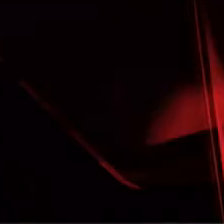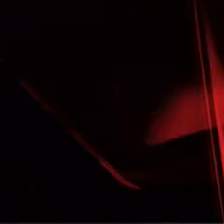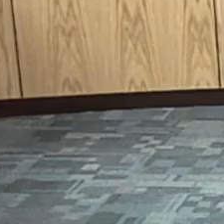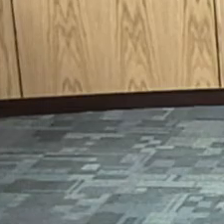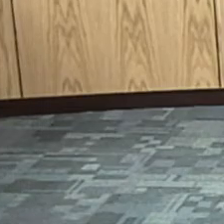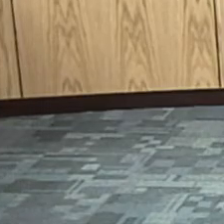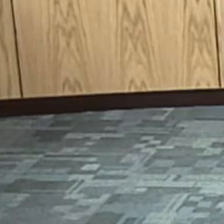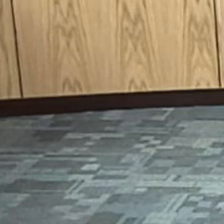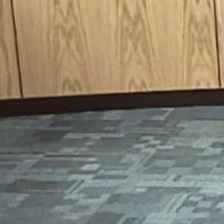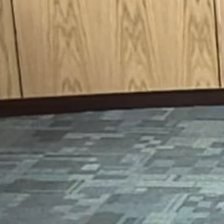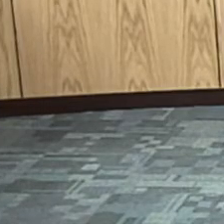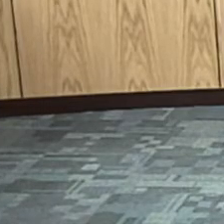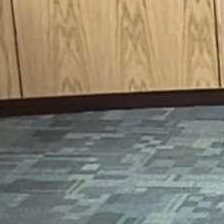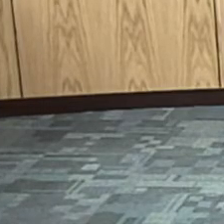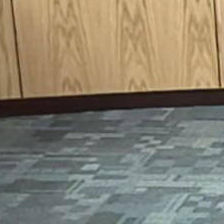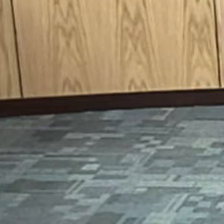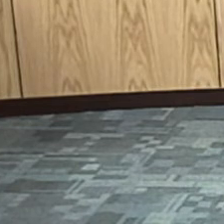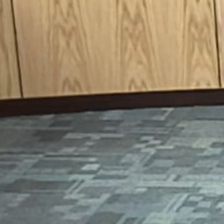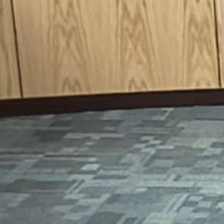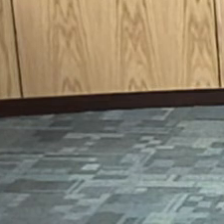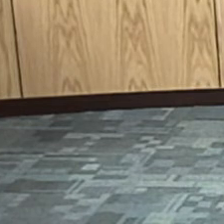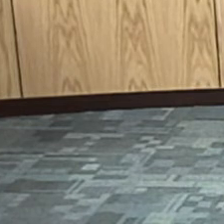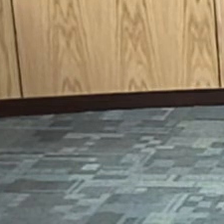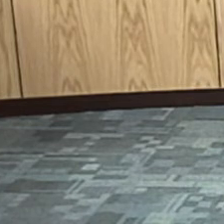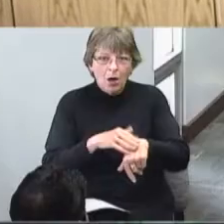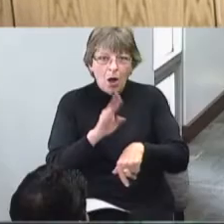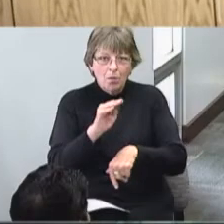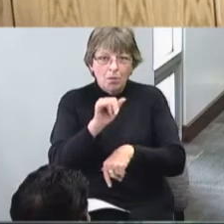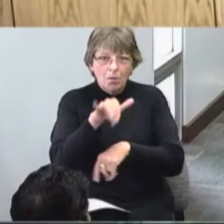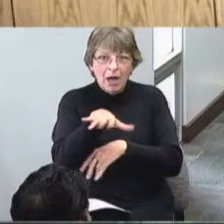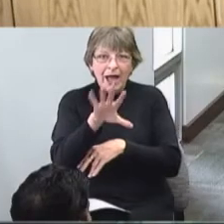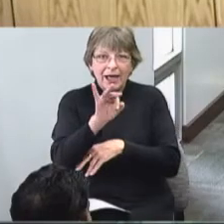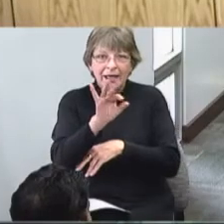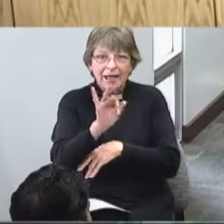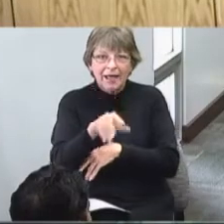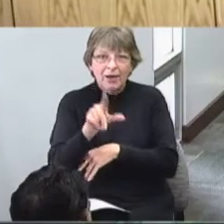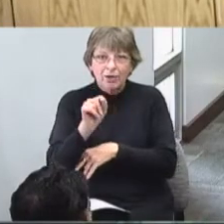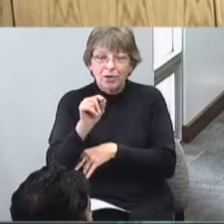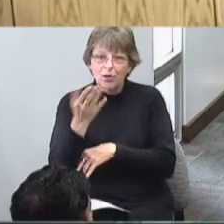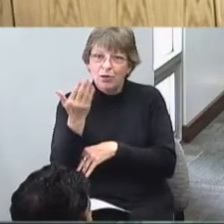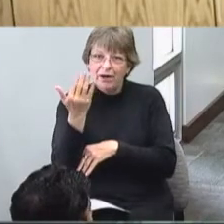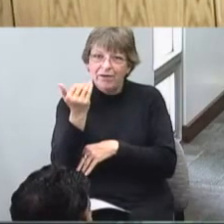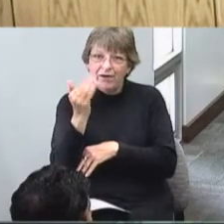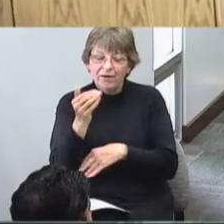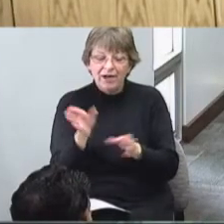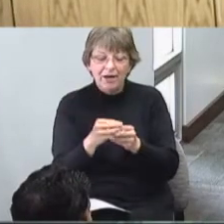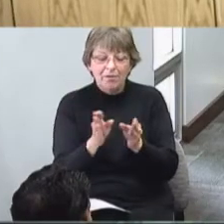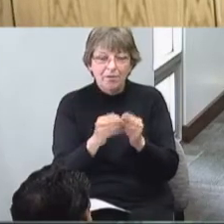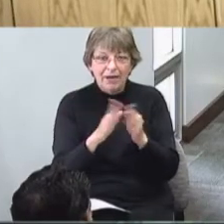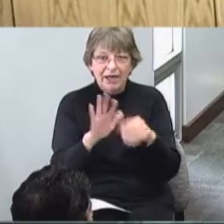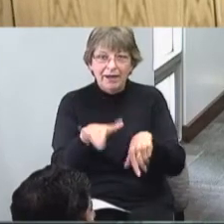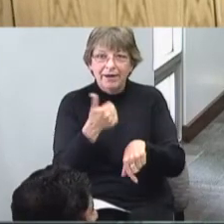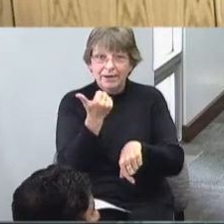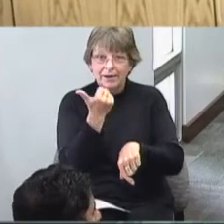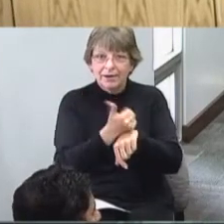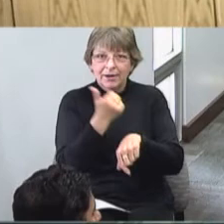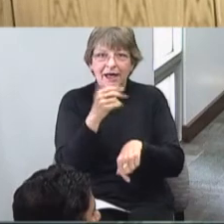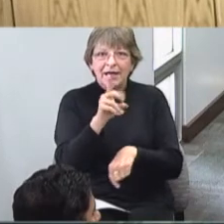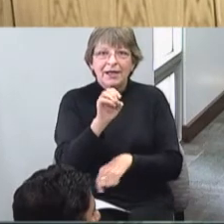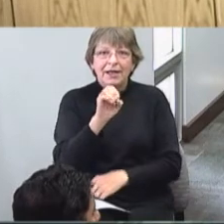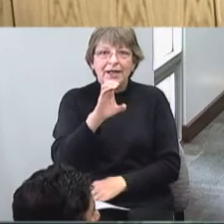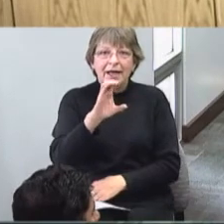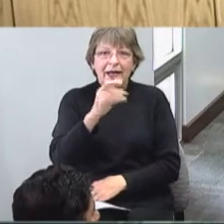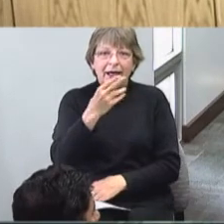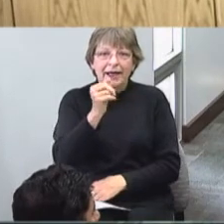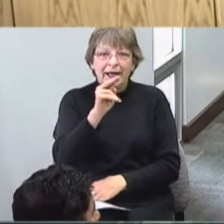Good morning, everyone. I'd like to call the May 19th City Council meeting to order. Please call the roll. Deckent, Here.